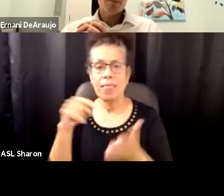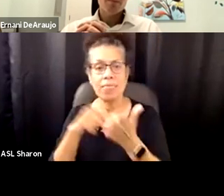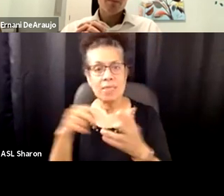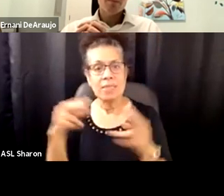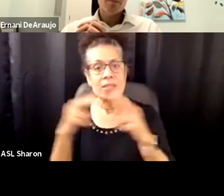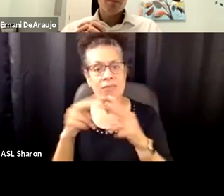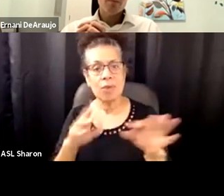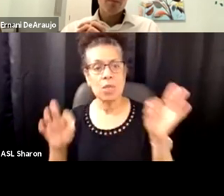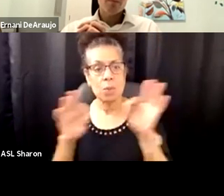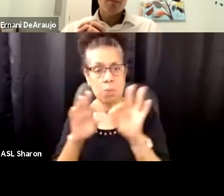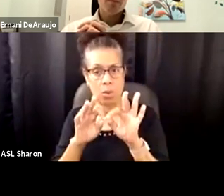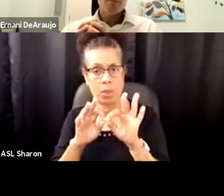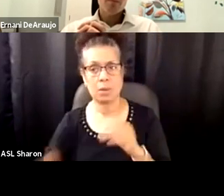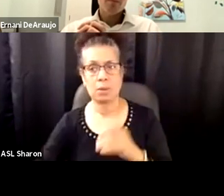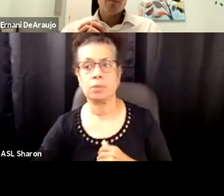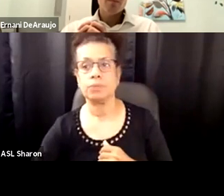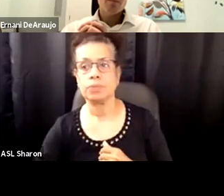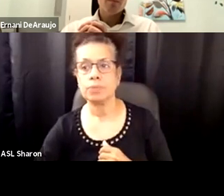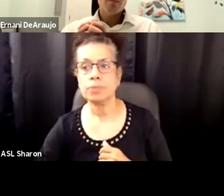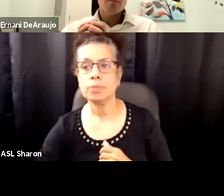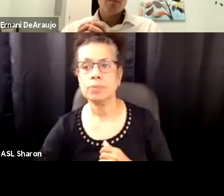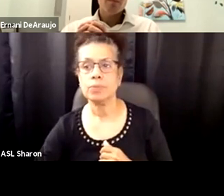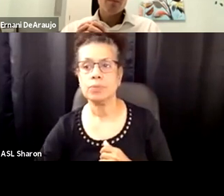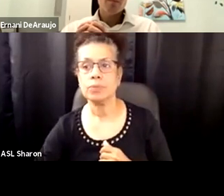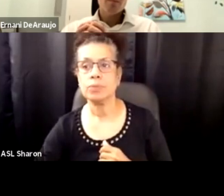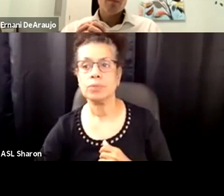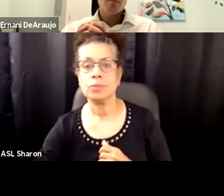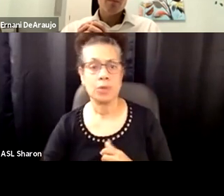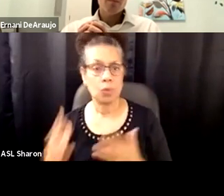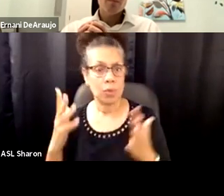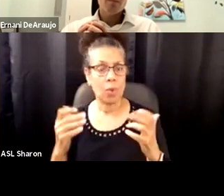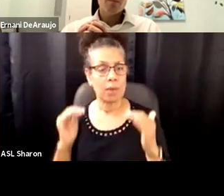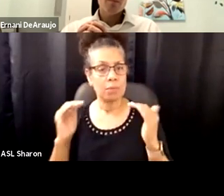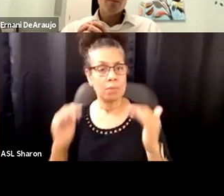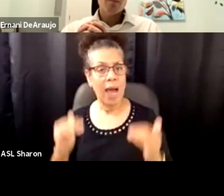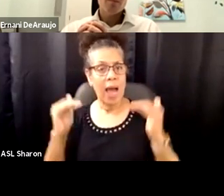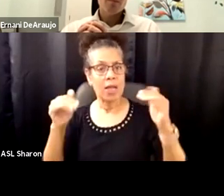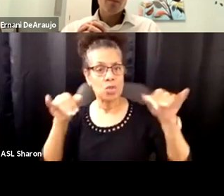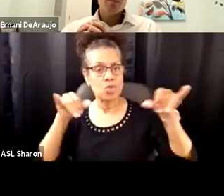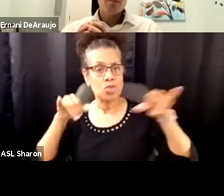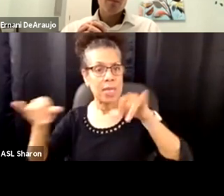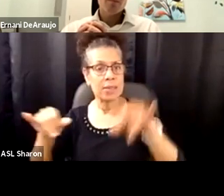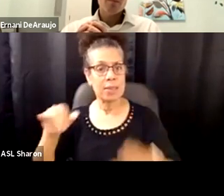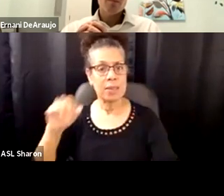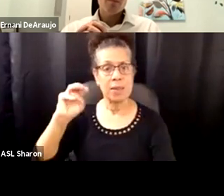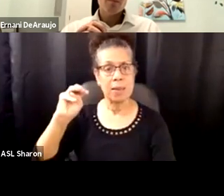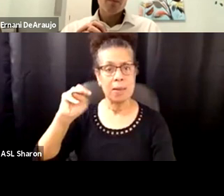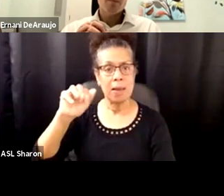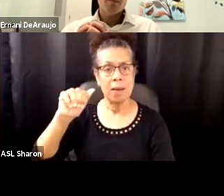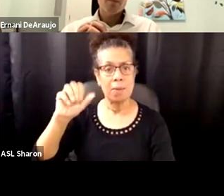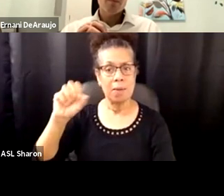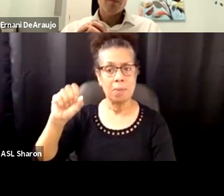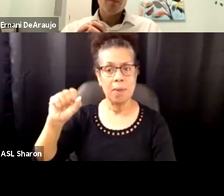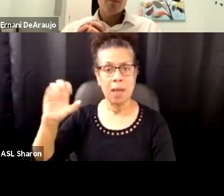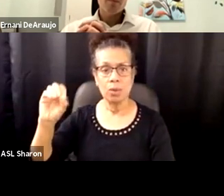particularly as you look to put in higher standards across the districts mass core being an example right it's